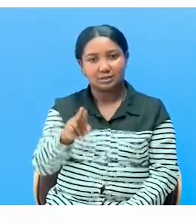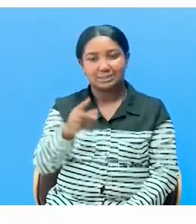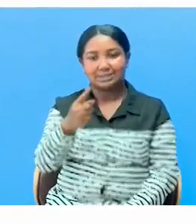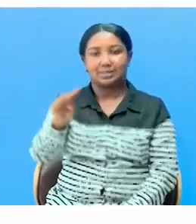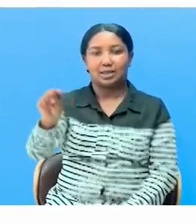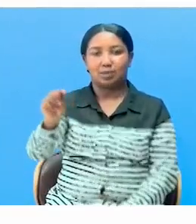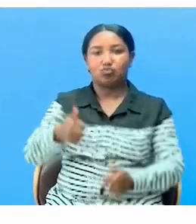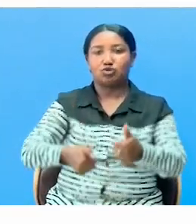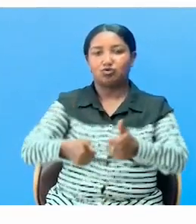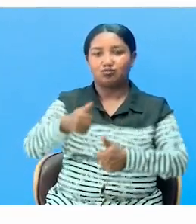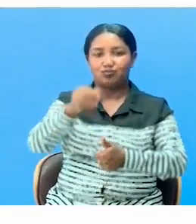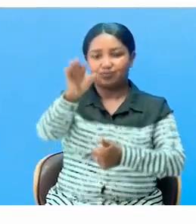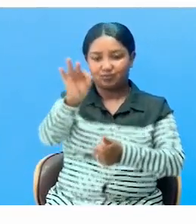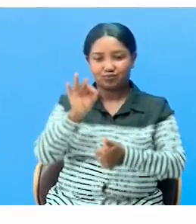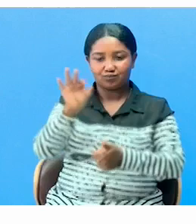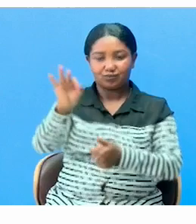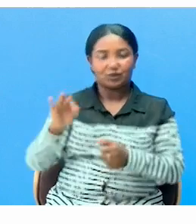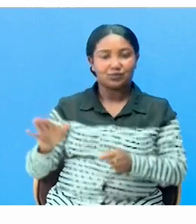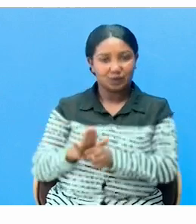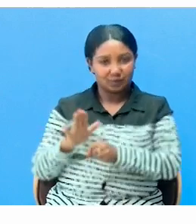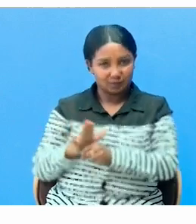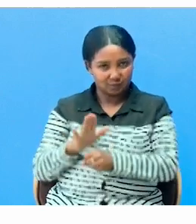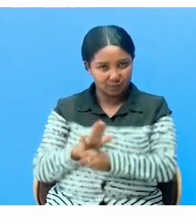Z. The first one.